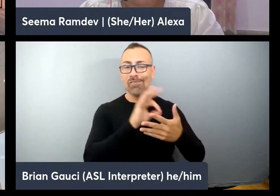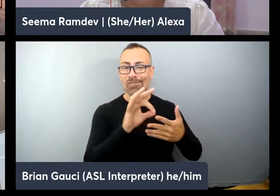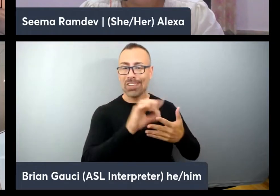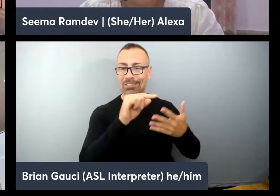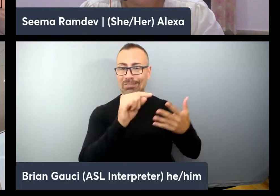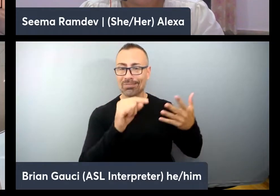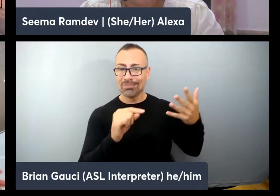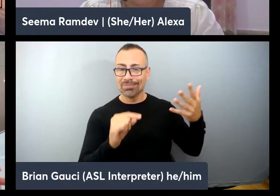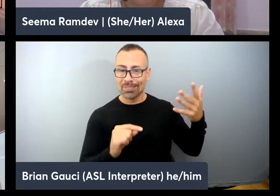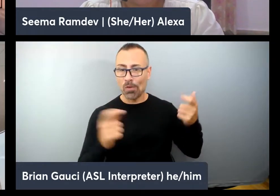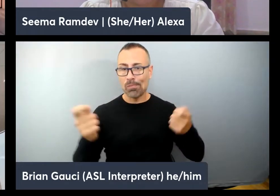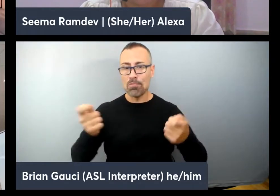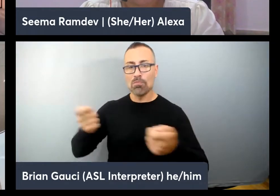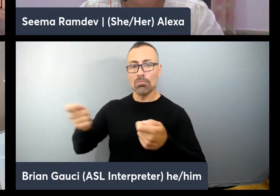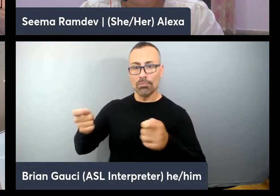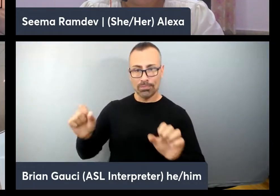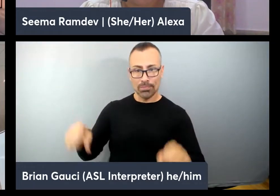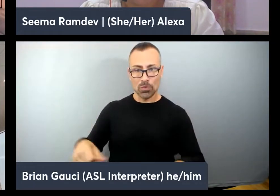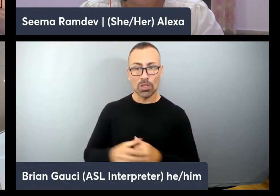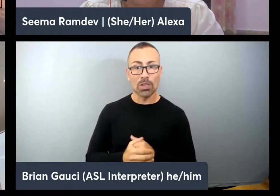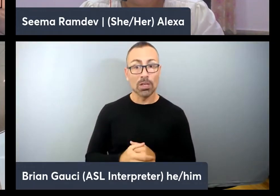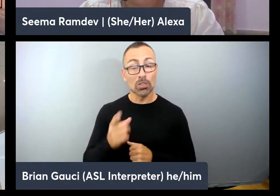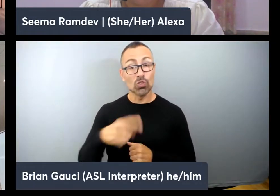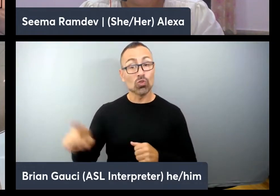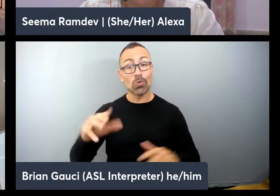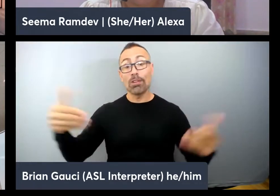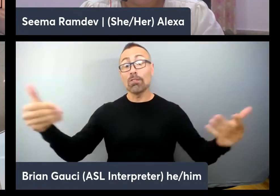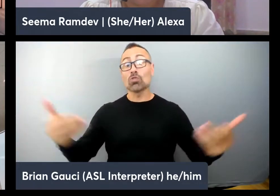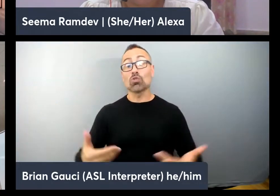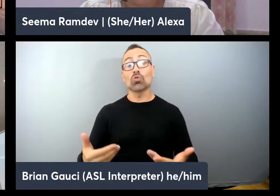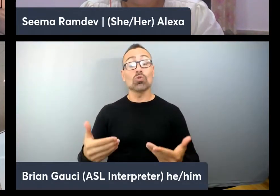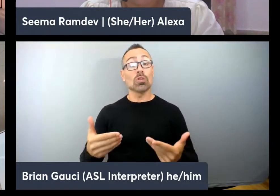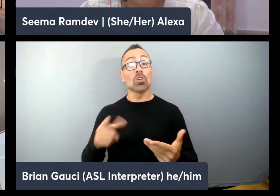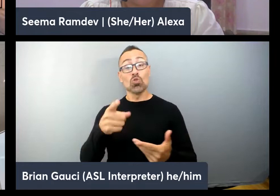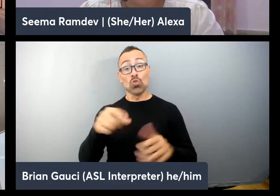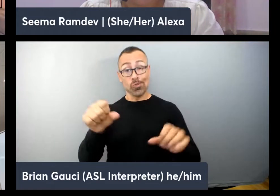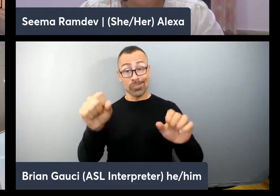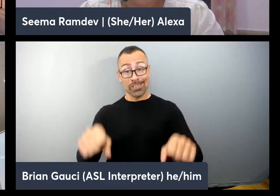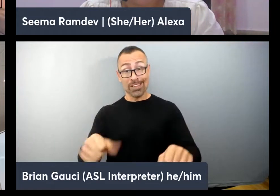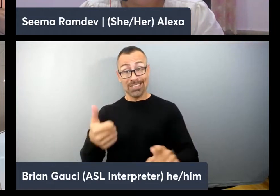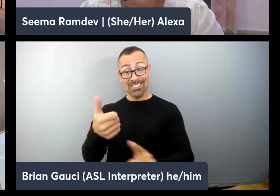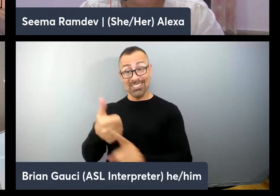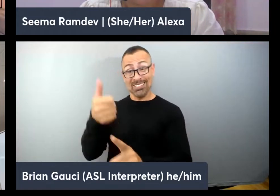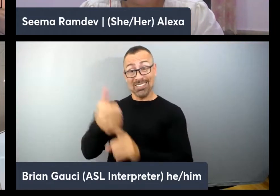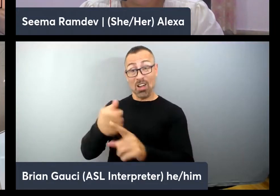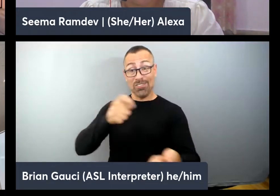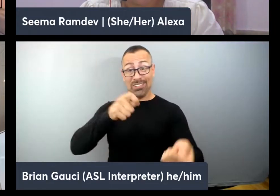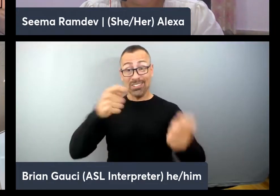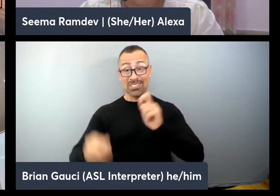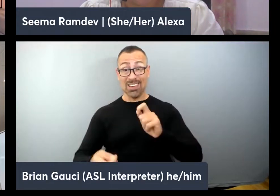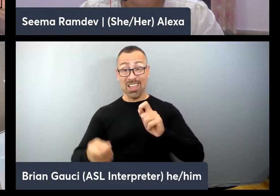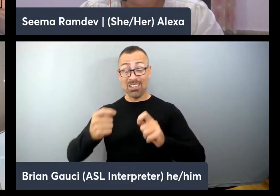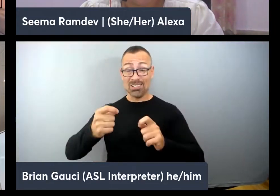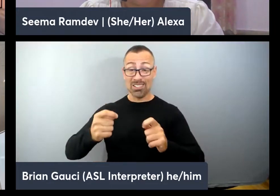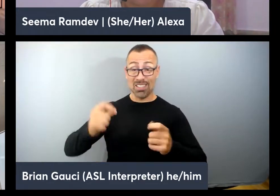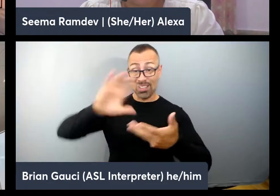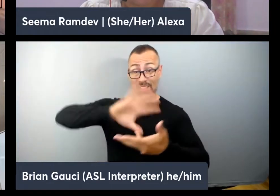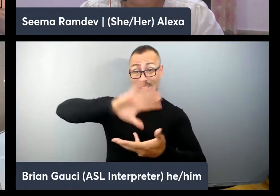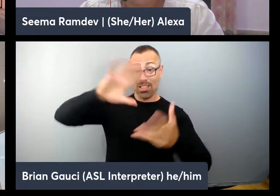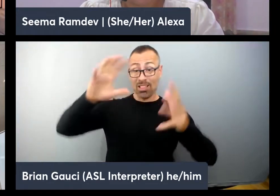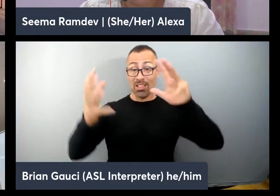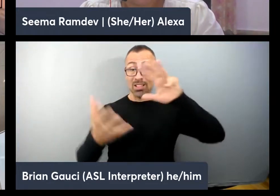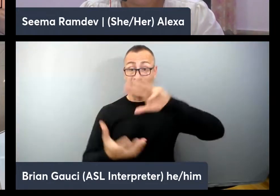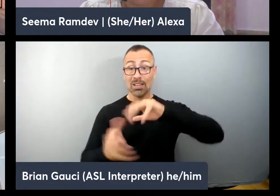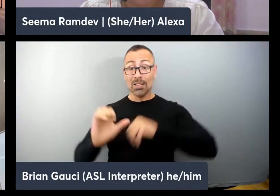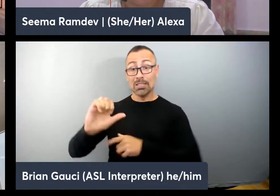to change the schema, change the format of feature groups, and in order to add new features to them. So